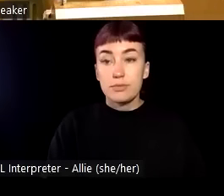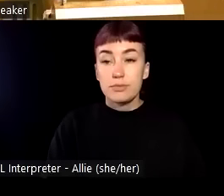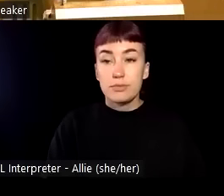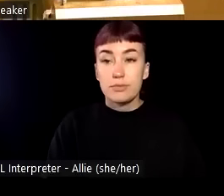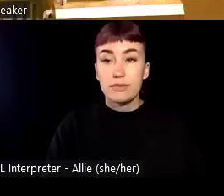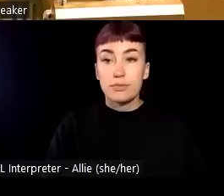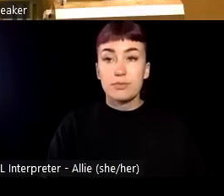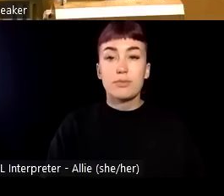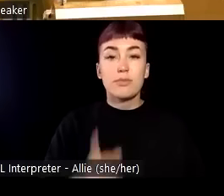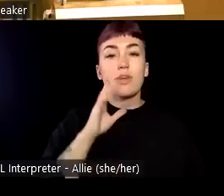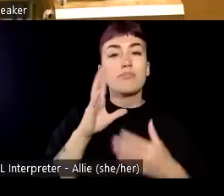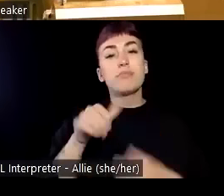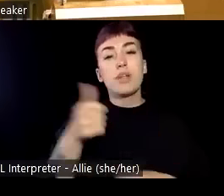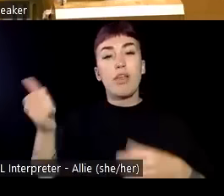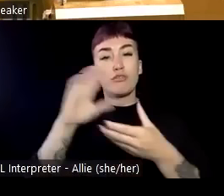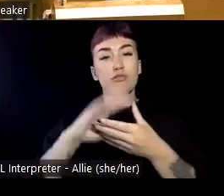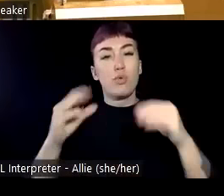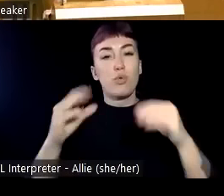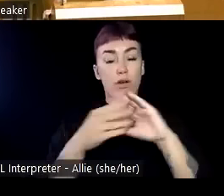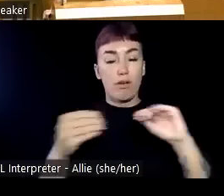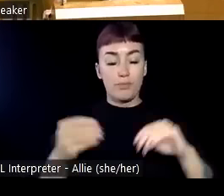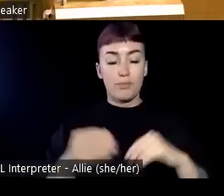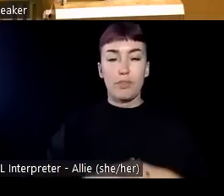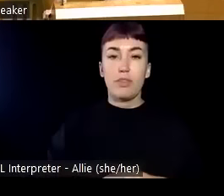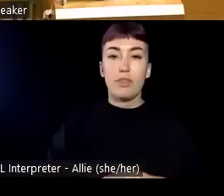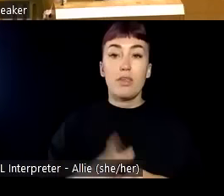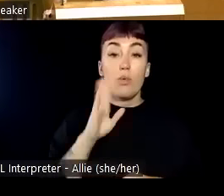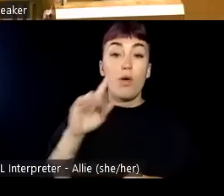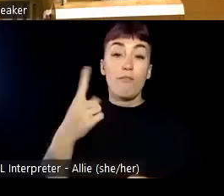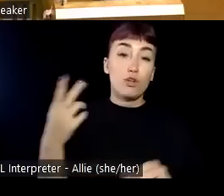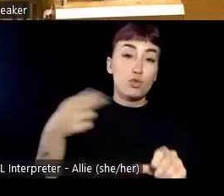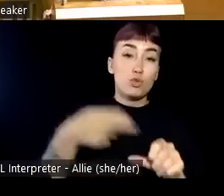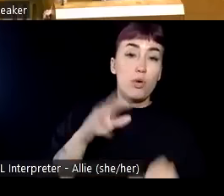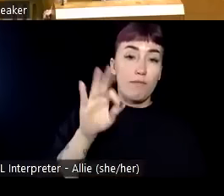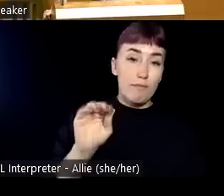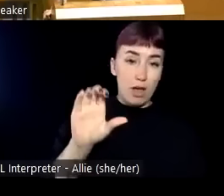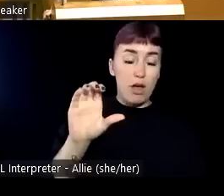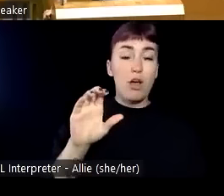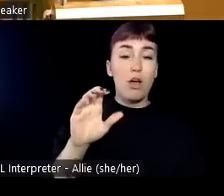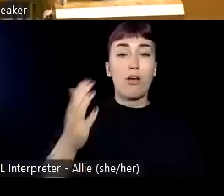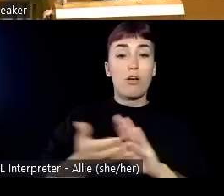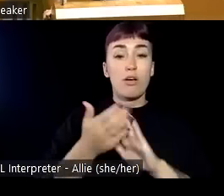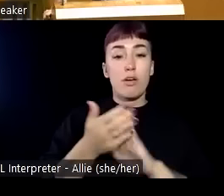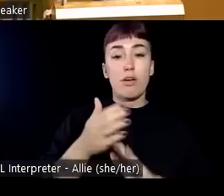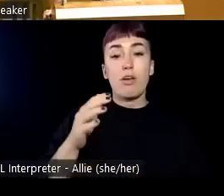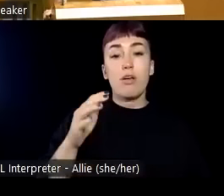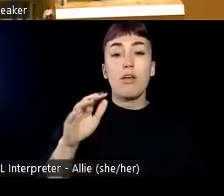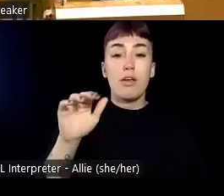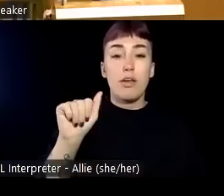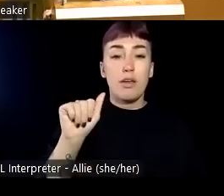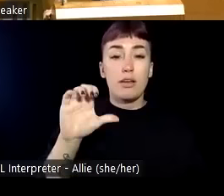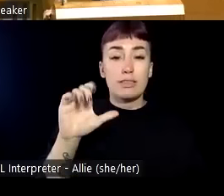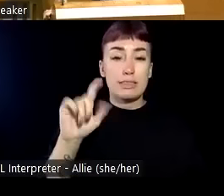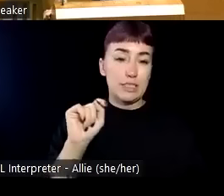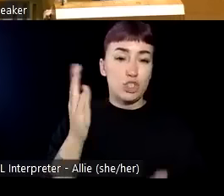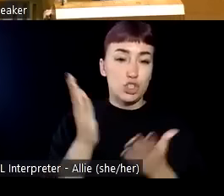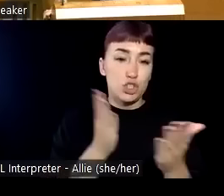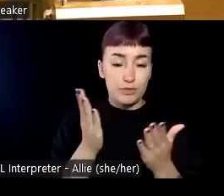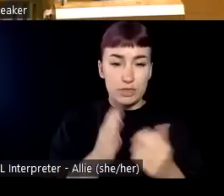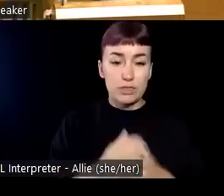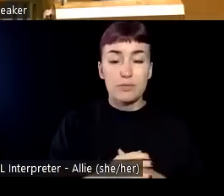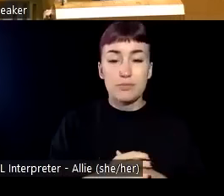I want to tell one other story. When I first came on faculty, I ran the ECT service. And there